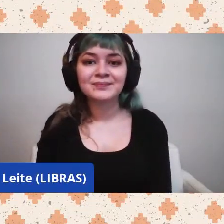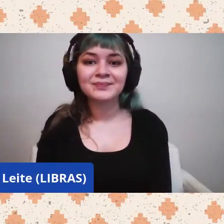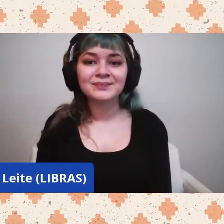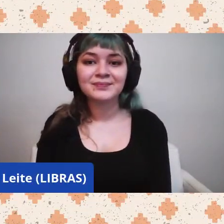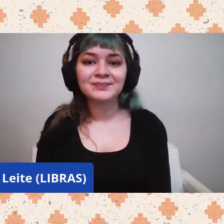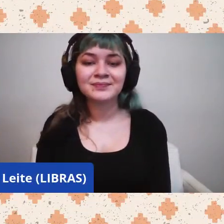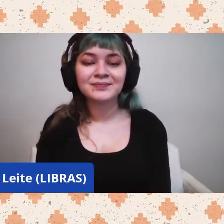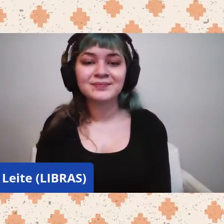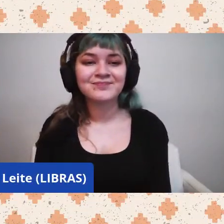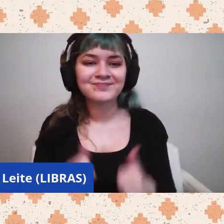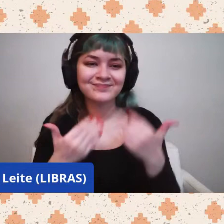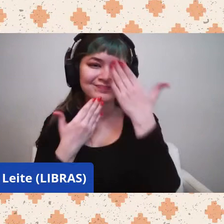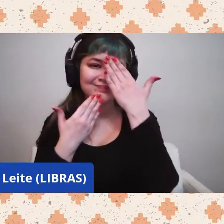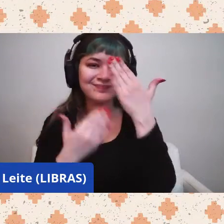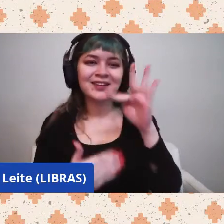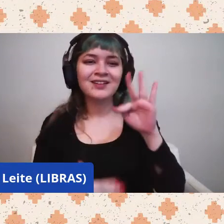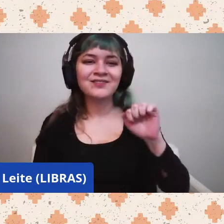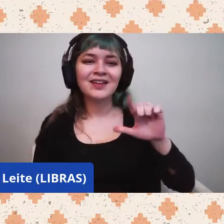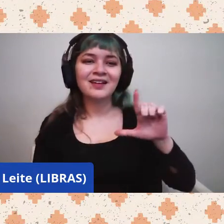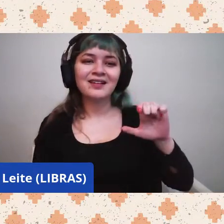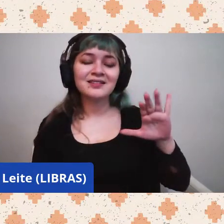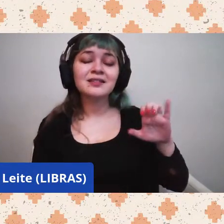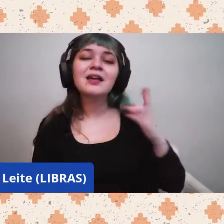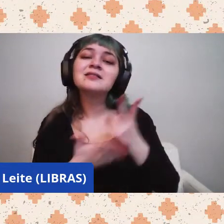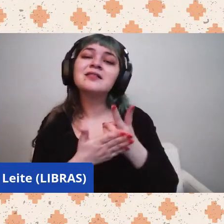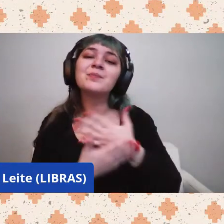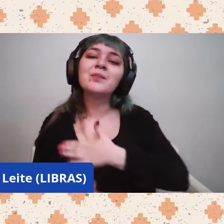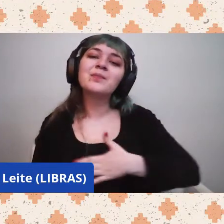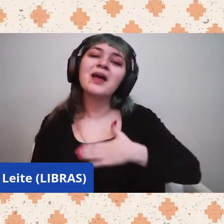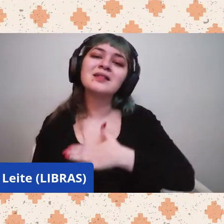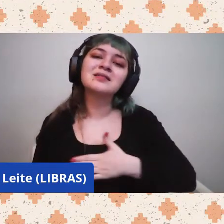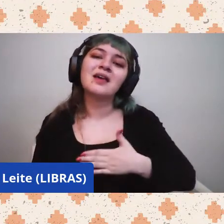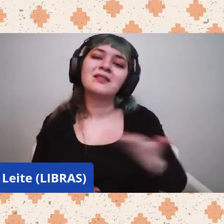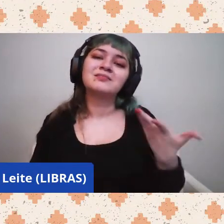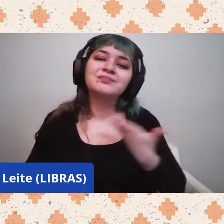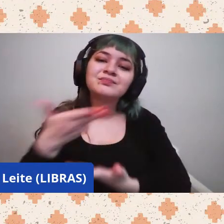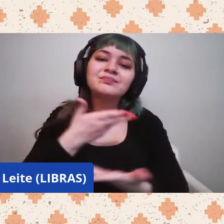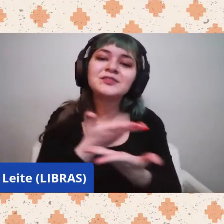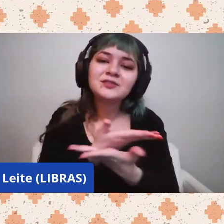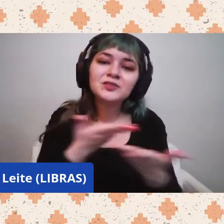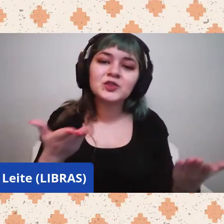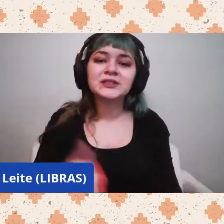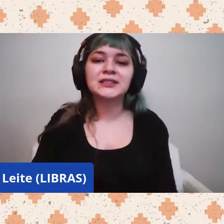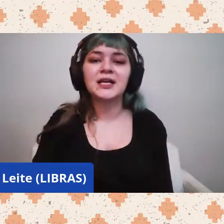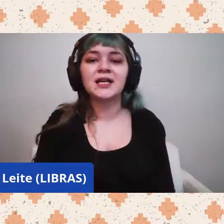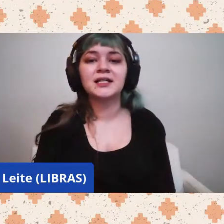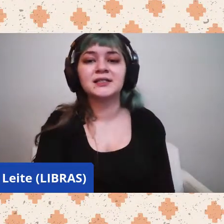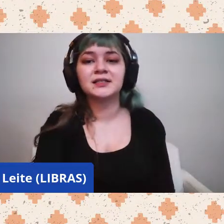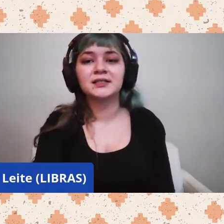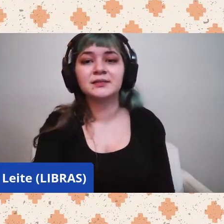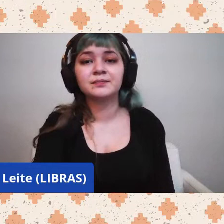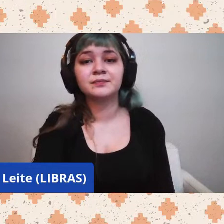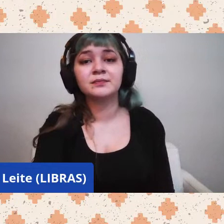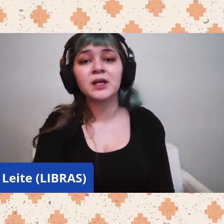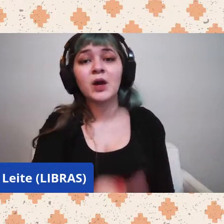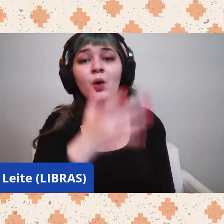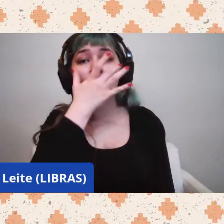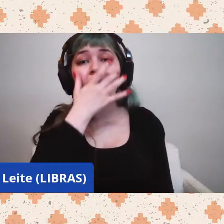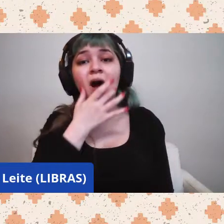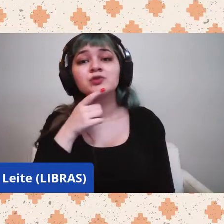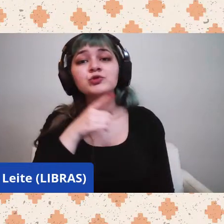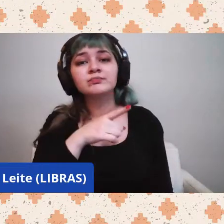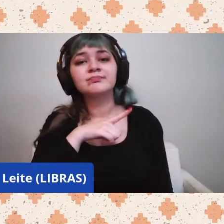Muito obrigada, Felice. É sempre um prazer ouvi-la. E acho que Felice trouxe